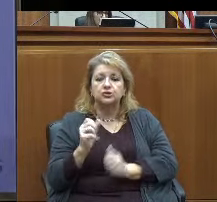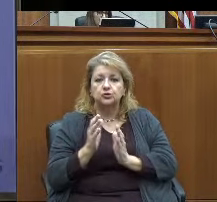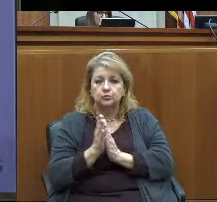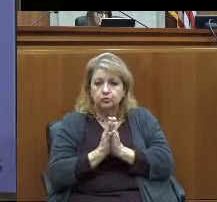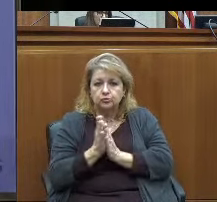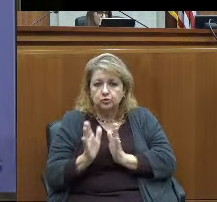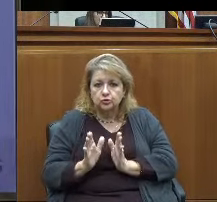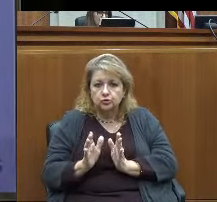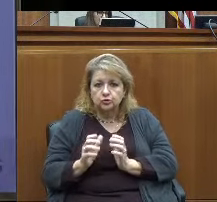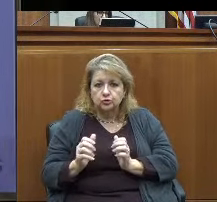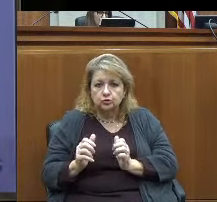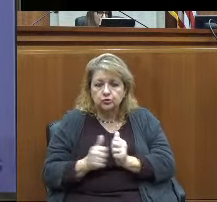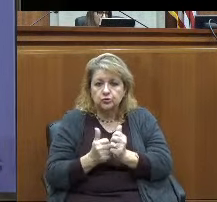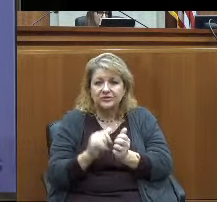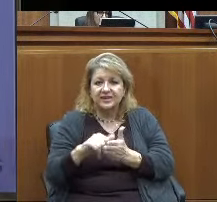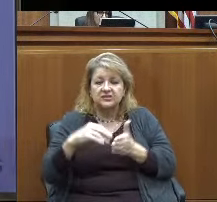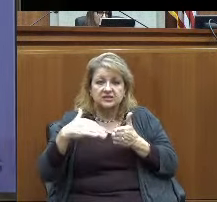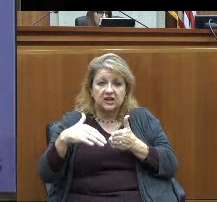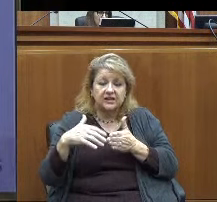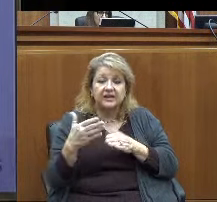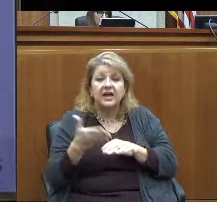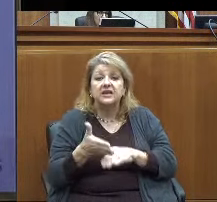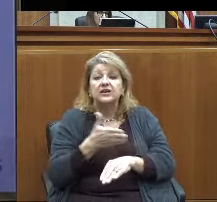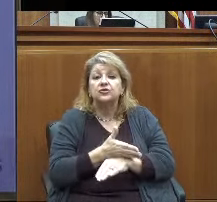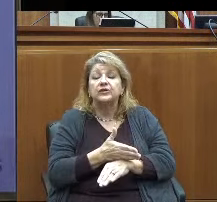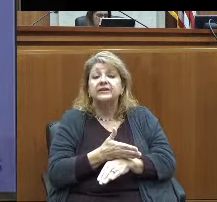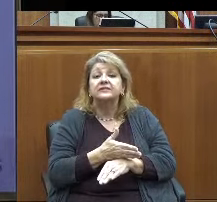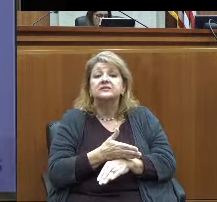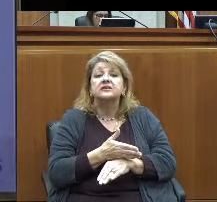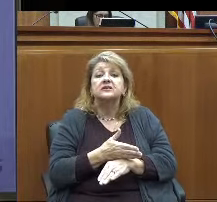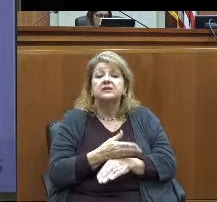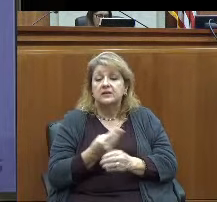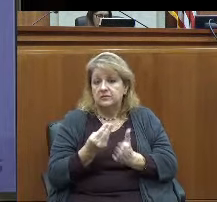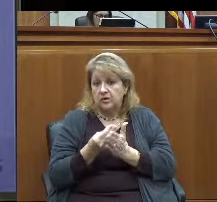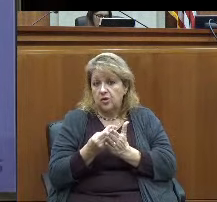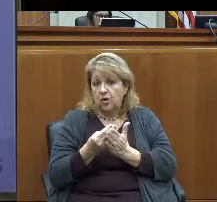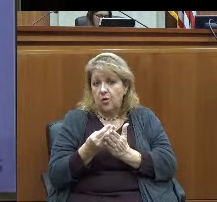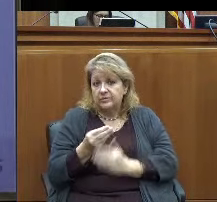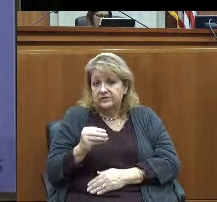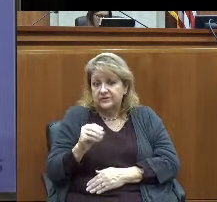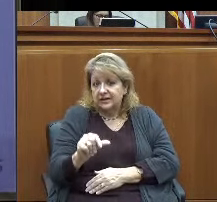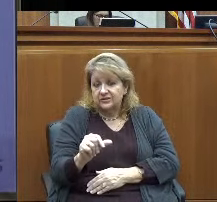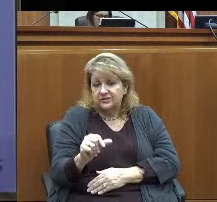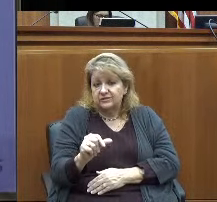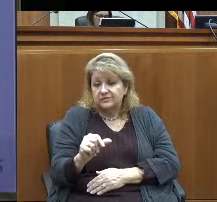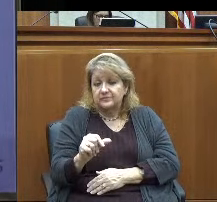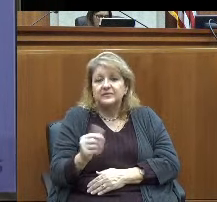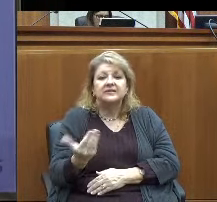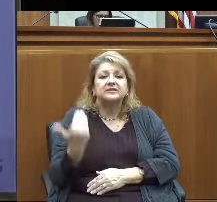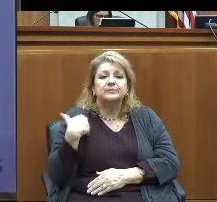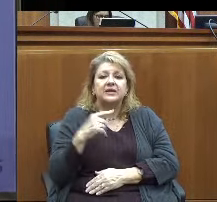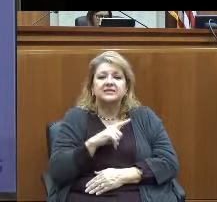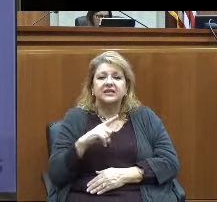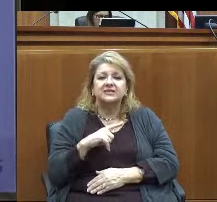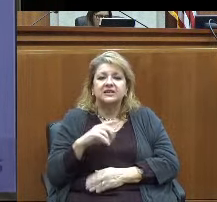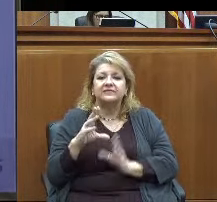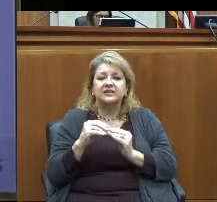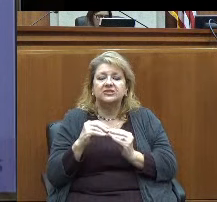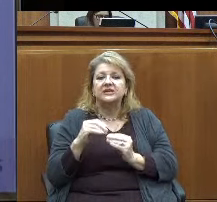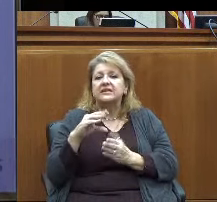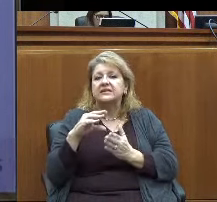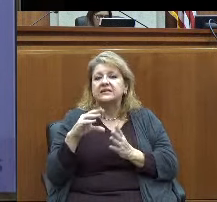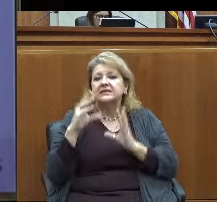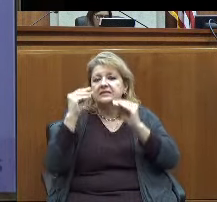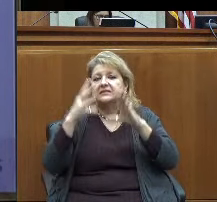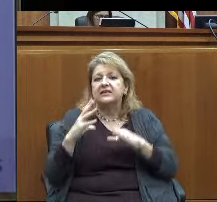to study and increase incentives and compensation for educators. This past legislative session, teachers received